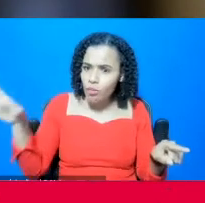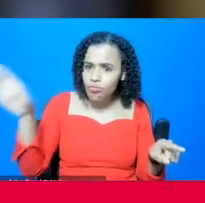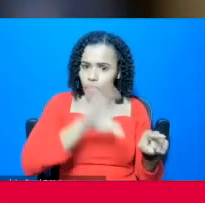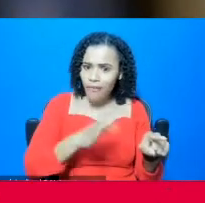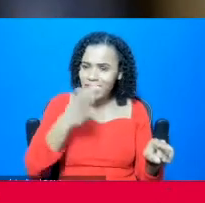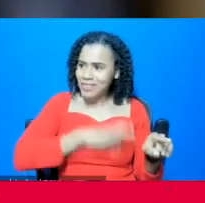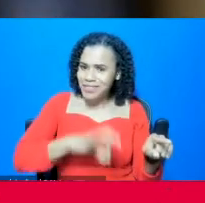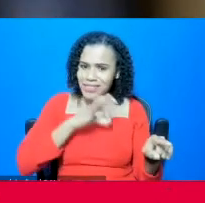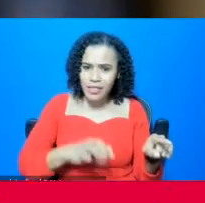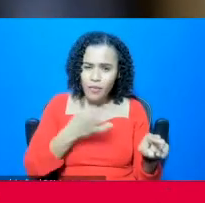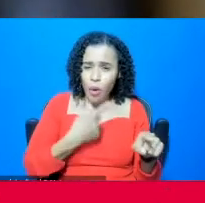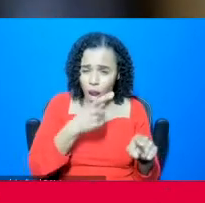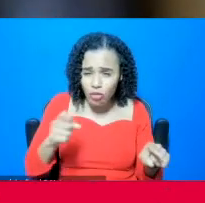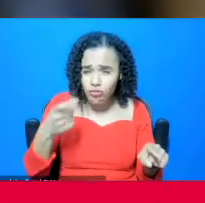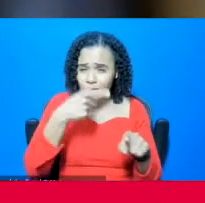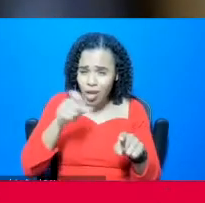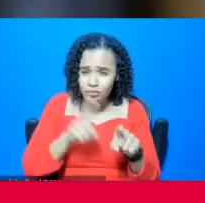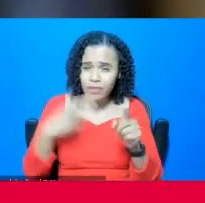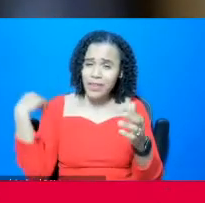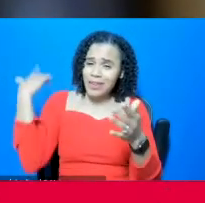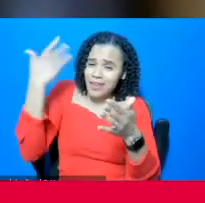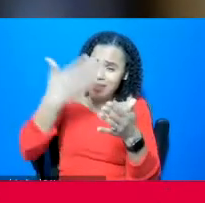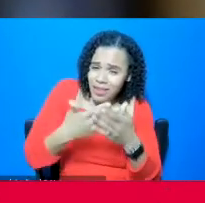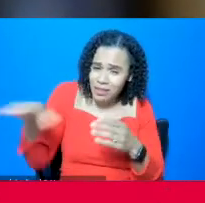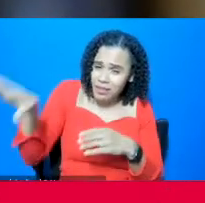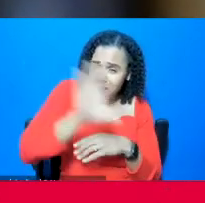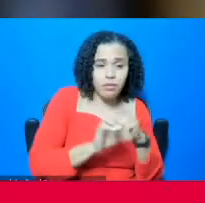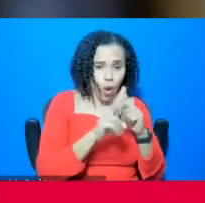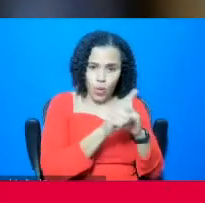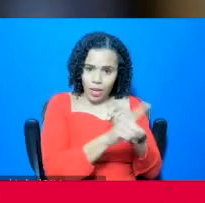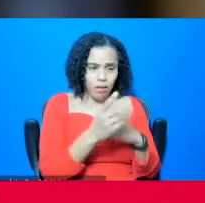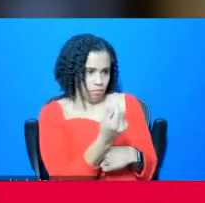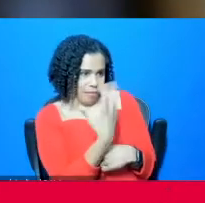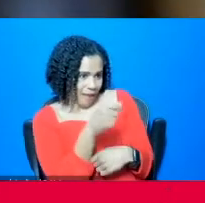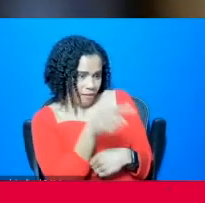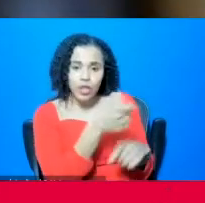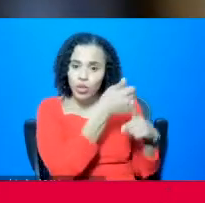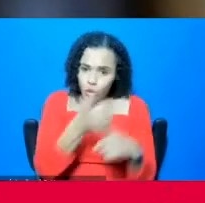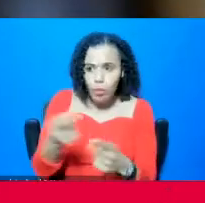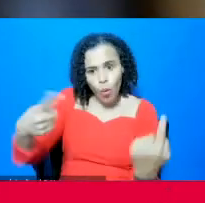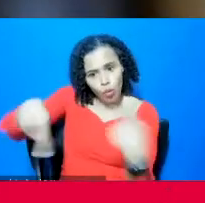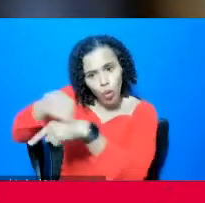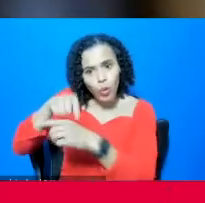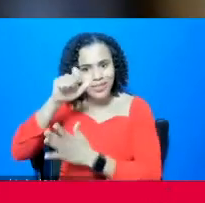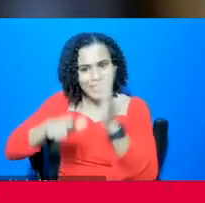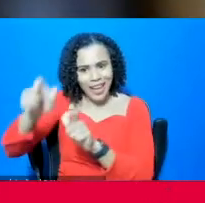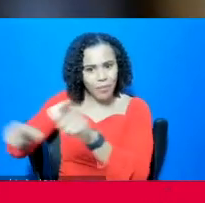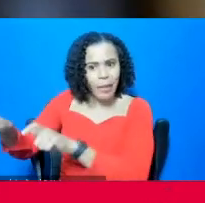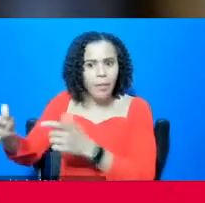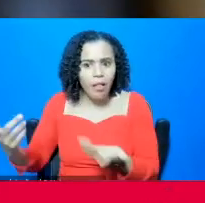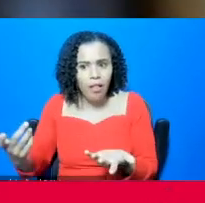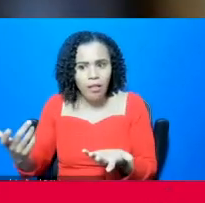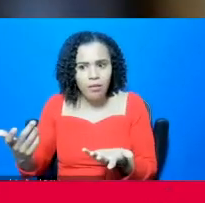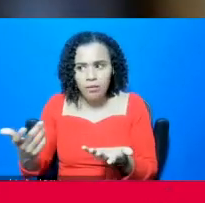years are used to directly support the individuals impacted by those actions, so that disabled people,